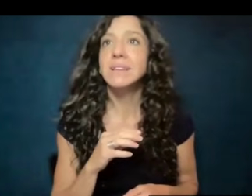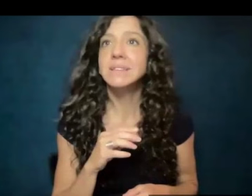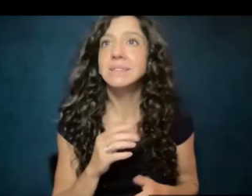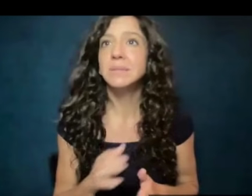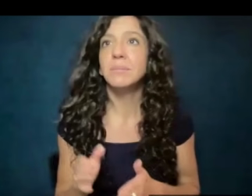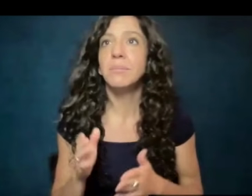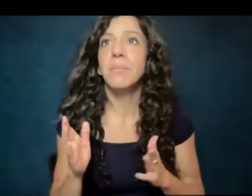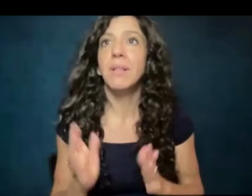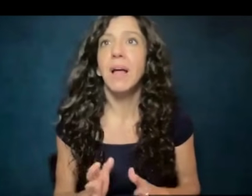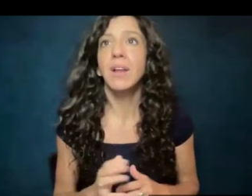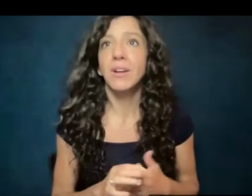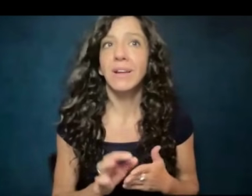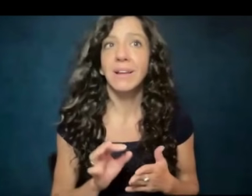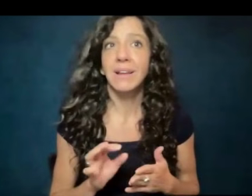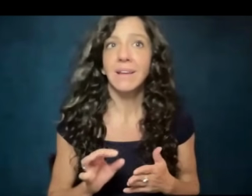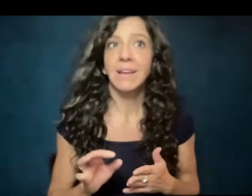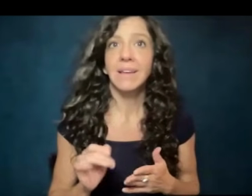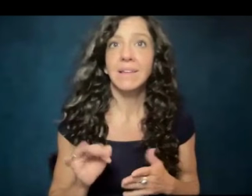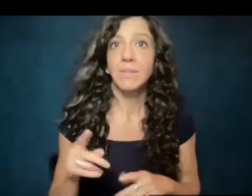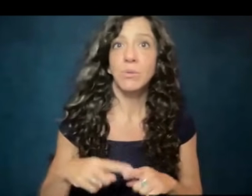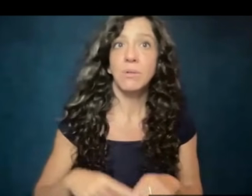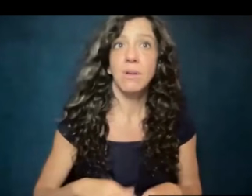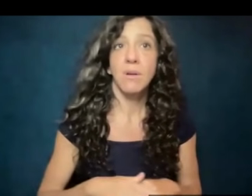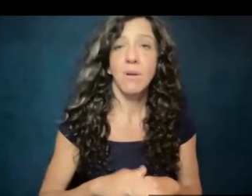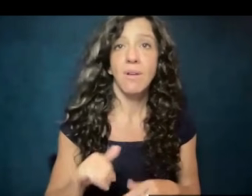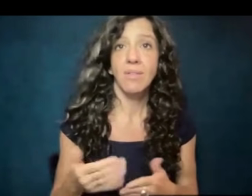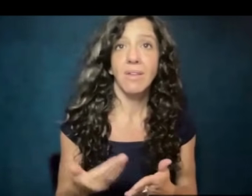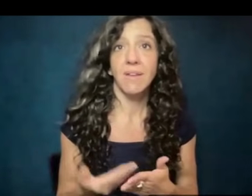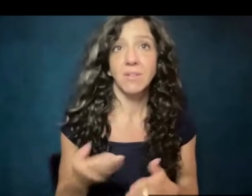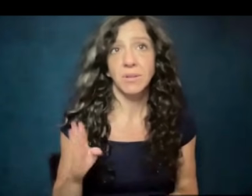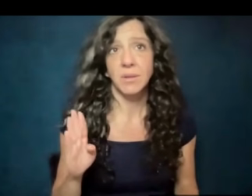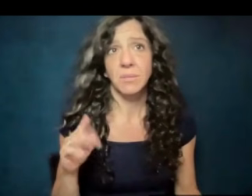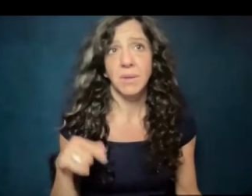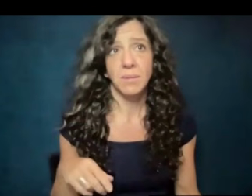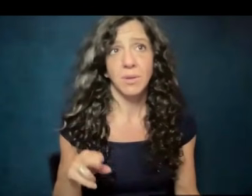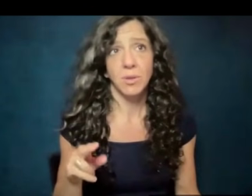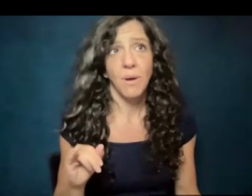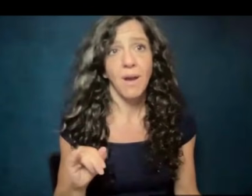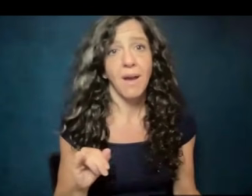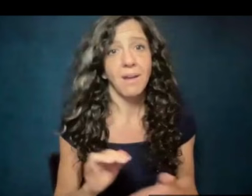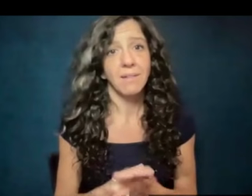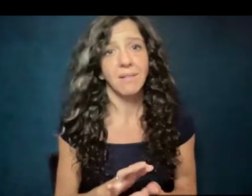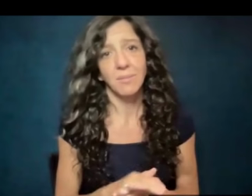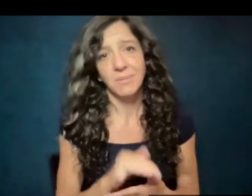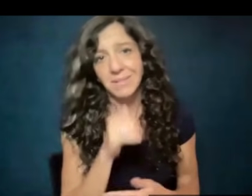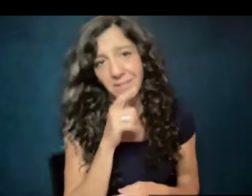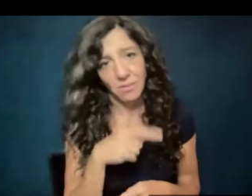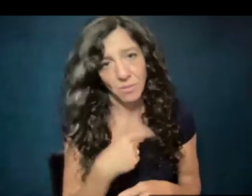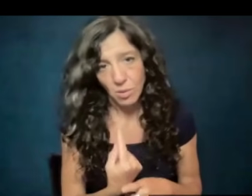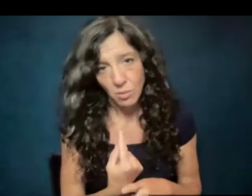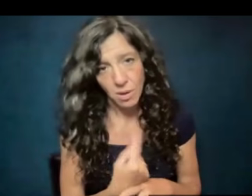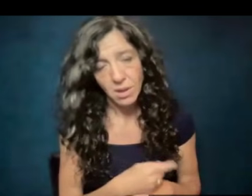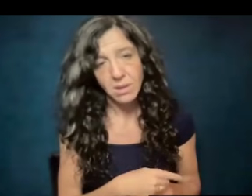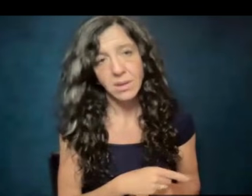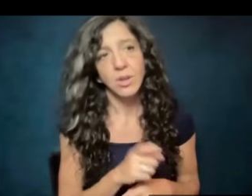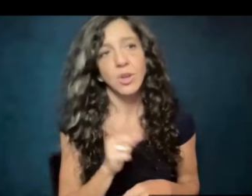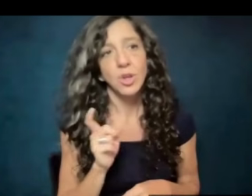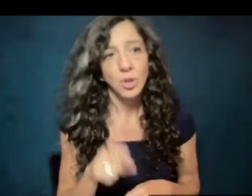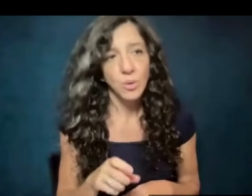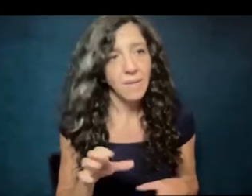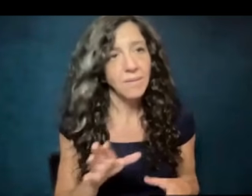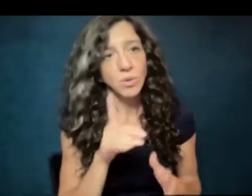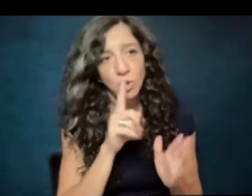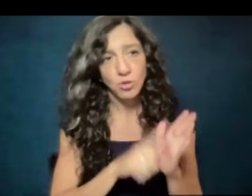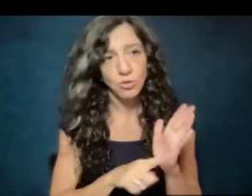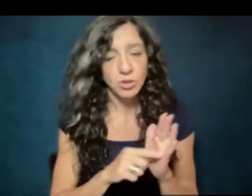that verification, that BPQI document isn't the end all. You've got to do your